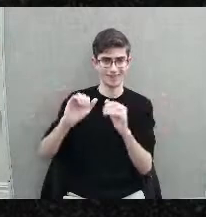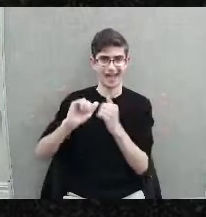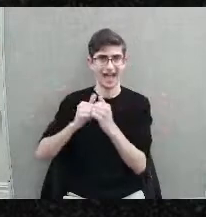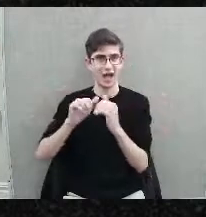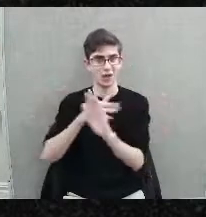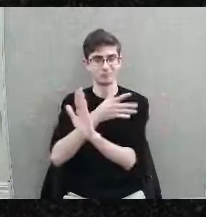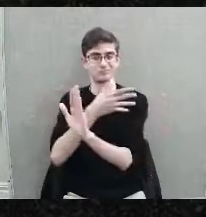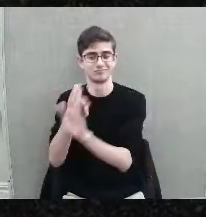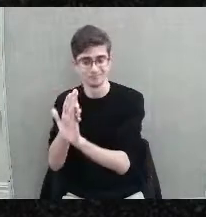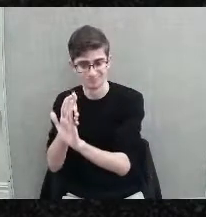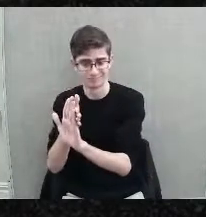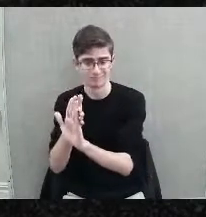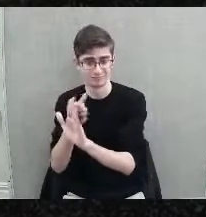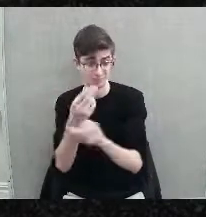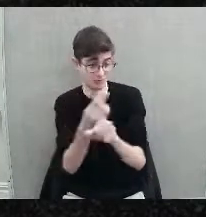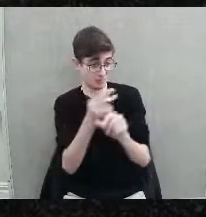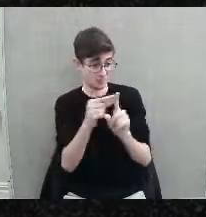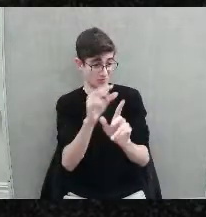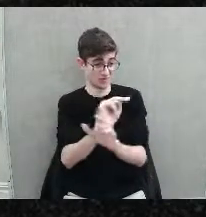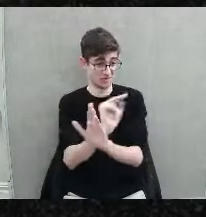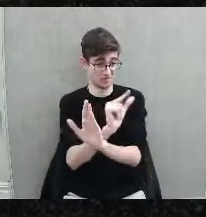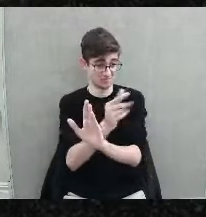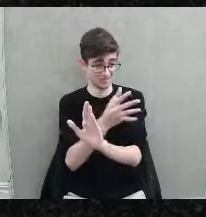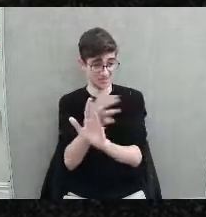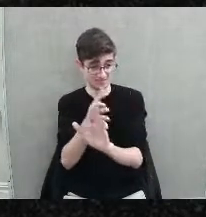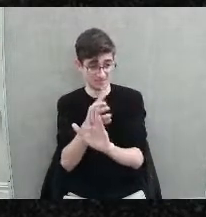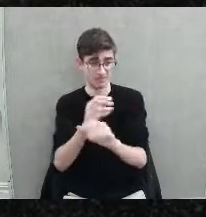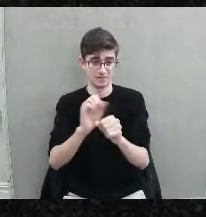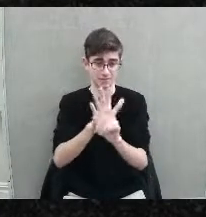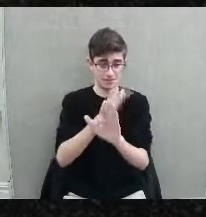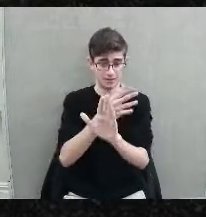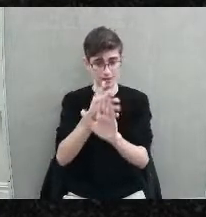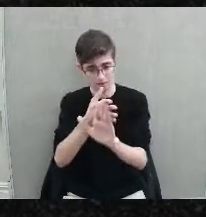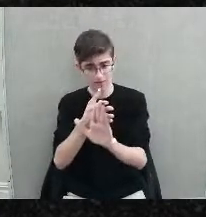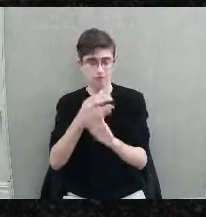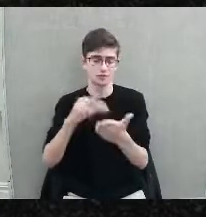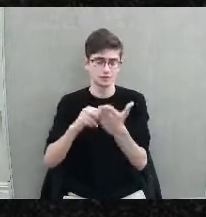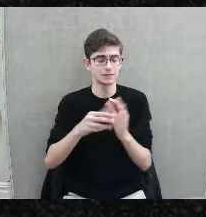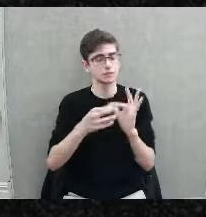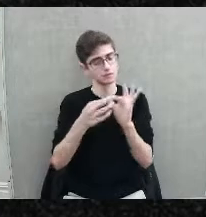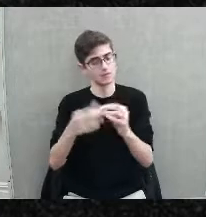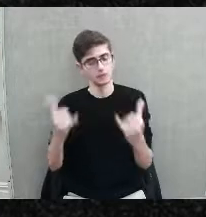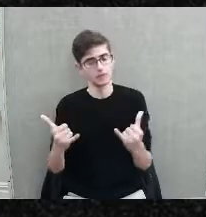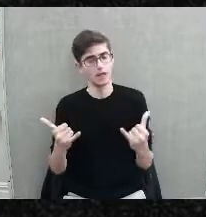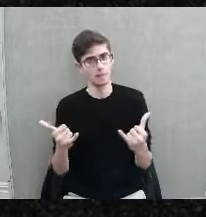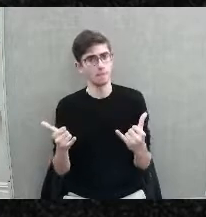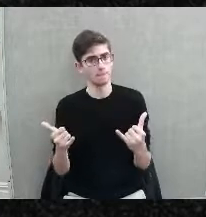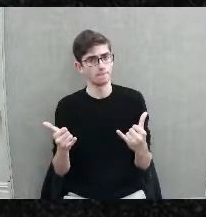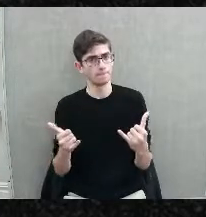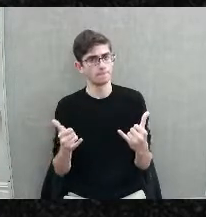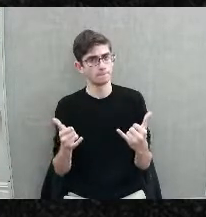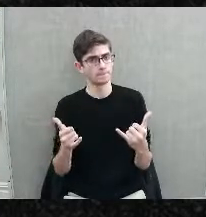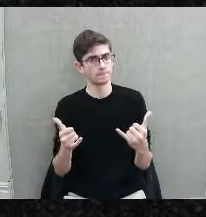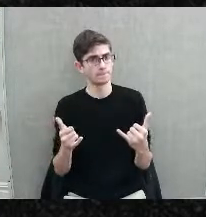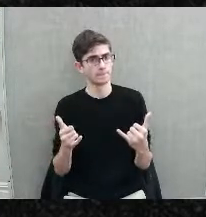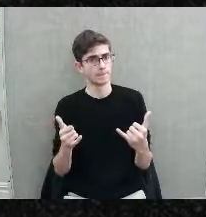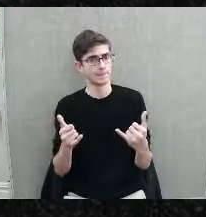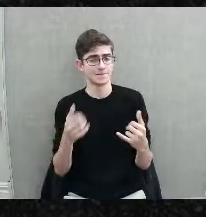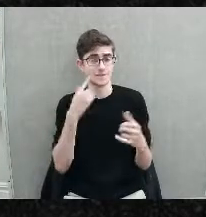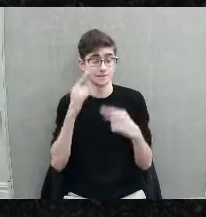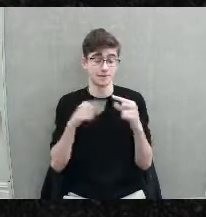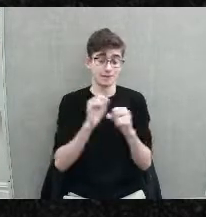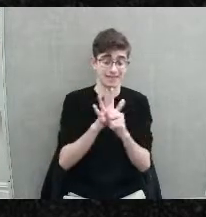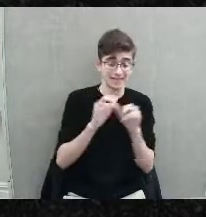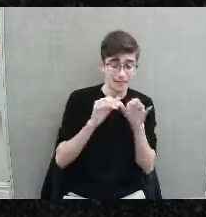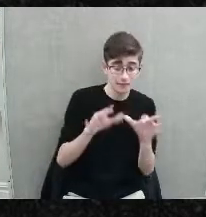of how thinking about the pandemic moment and the pandemic mess and the mess of the pandemic response, neoliberalism